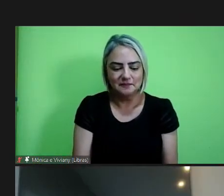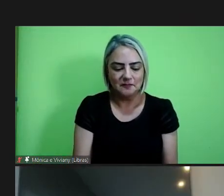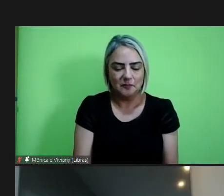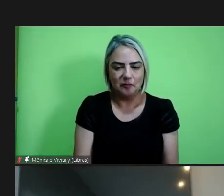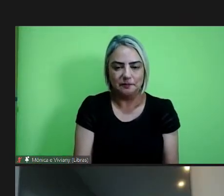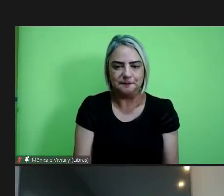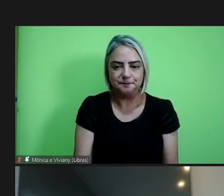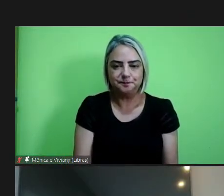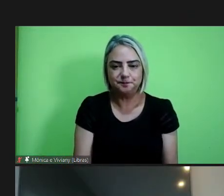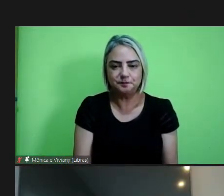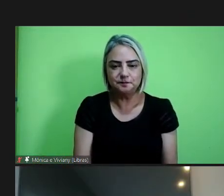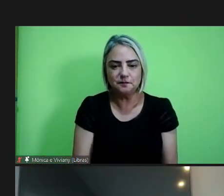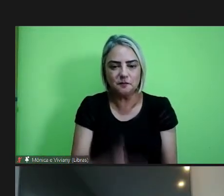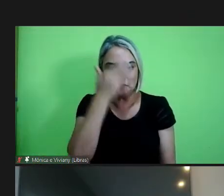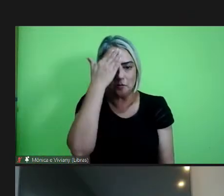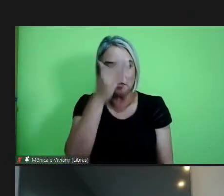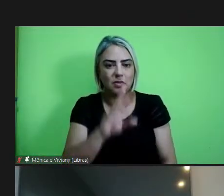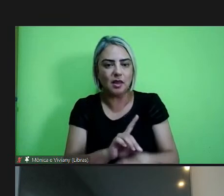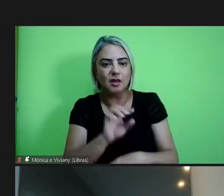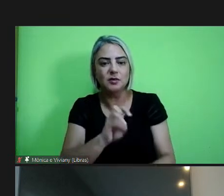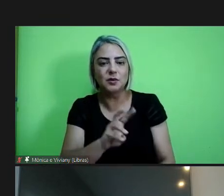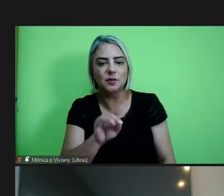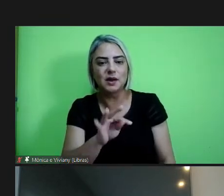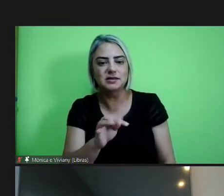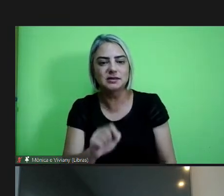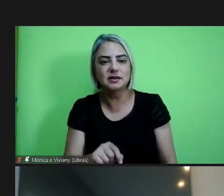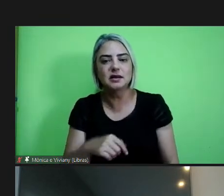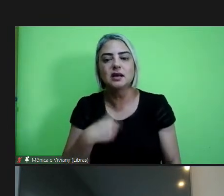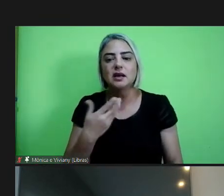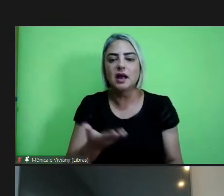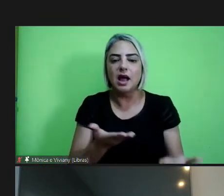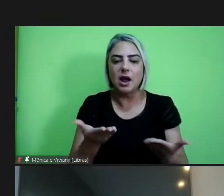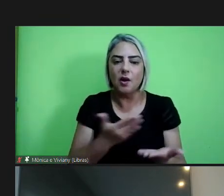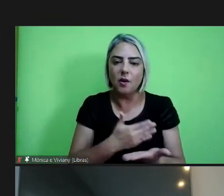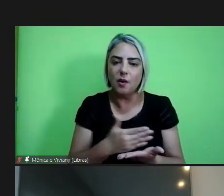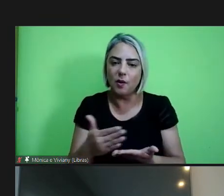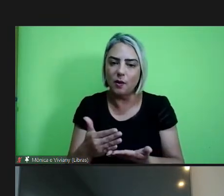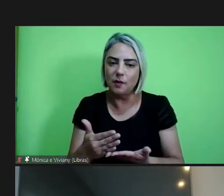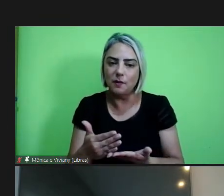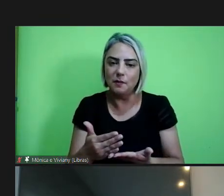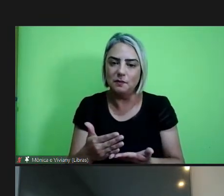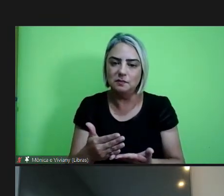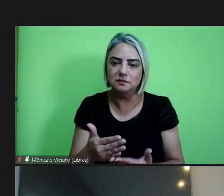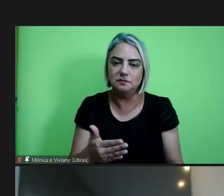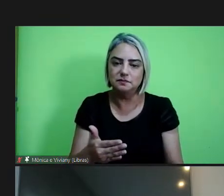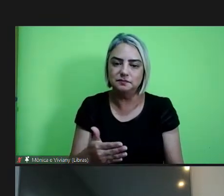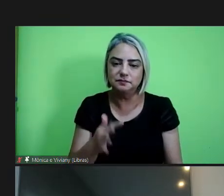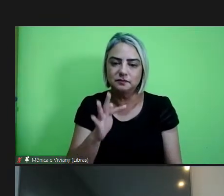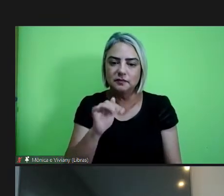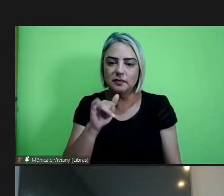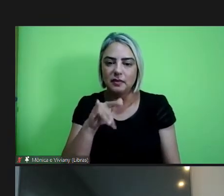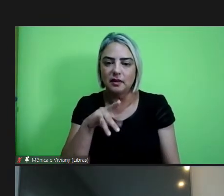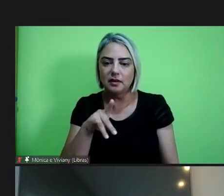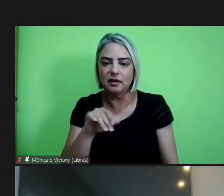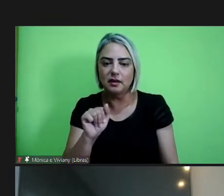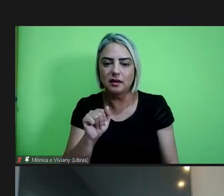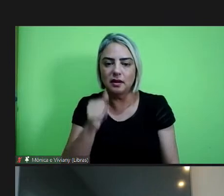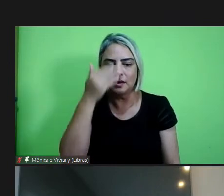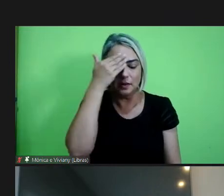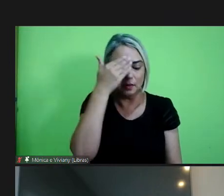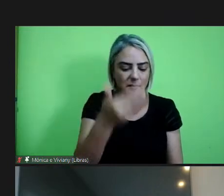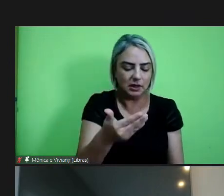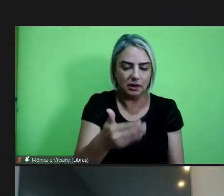Nós que agradecemos, doutora Rosetta. We are the ones who thank you, Dr. West. Now, Brazil, you can